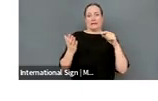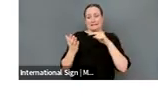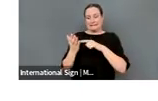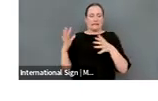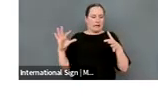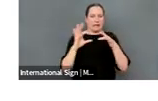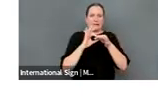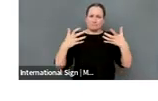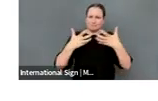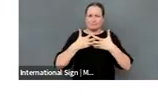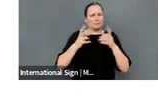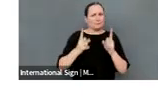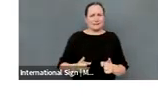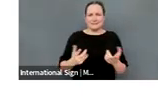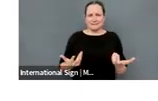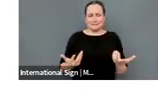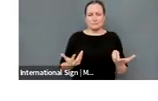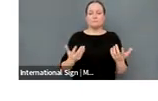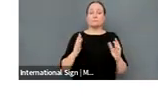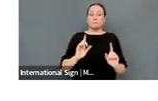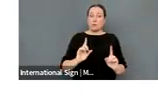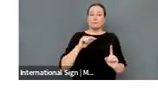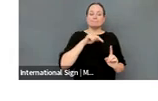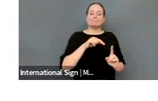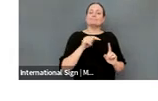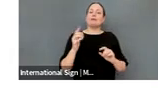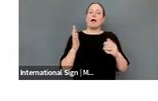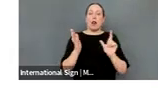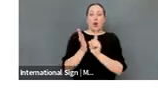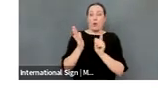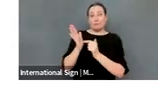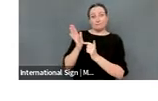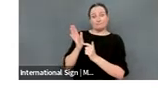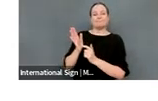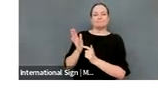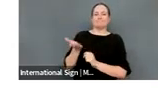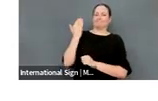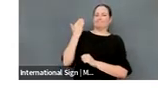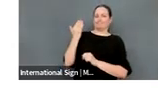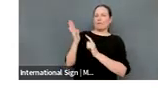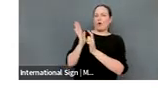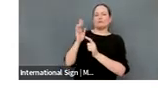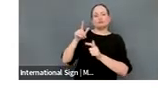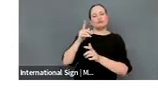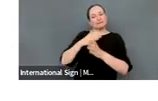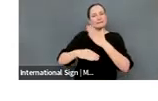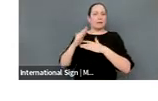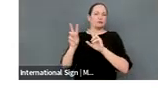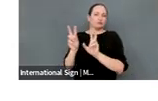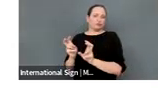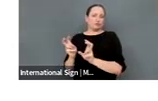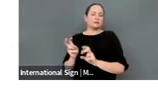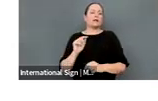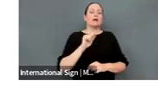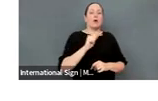does. So we had the Persons with Disabilities Act number 6 of 2012. Previously, we had Zambia Council for the Handicapped, which